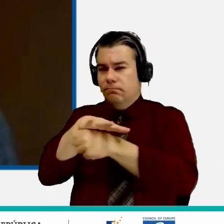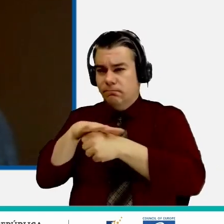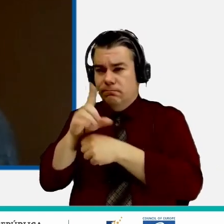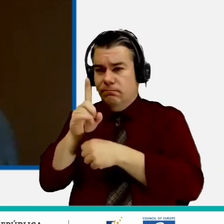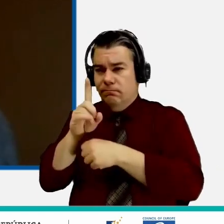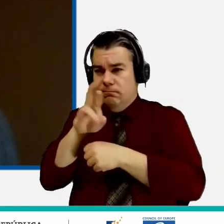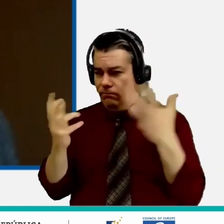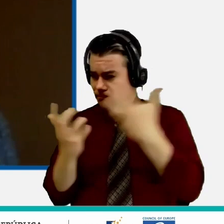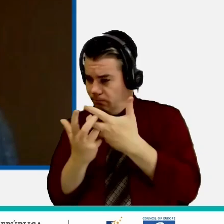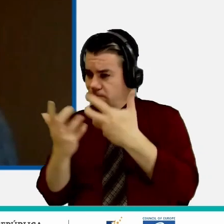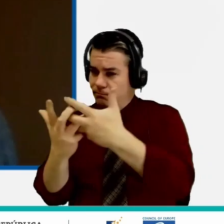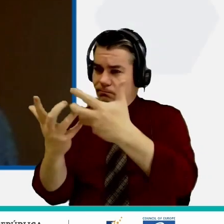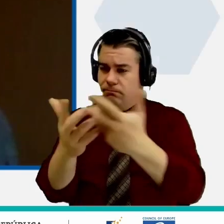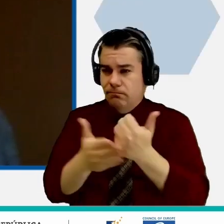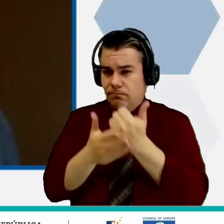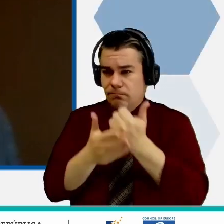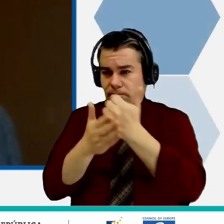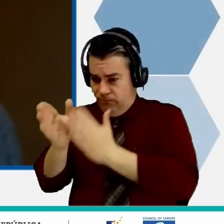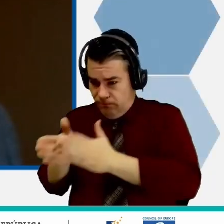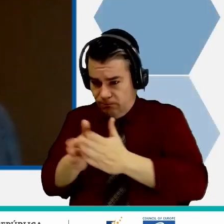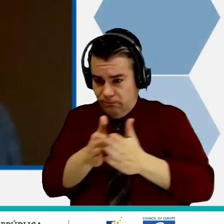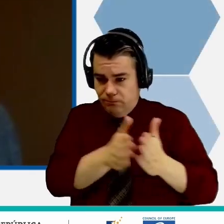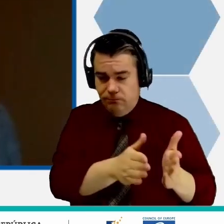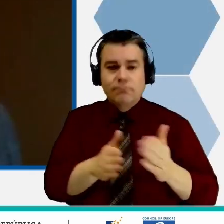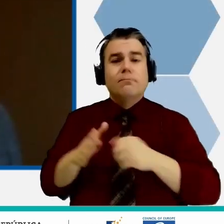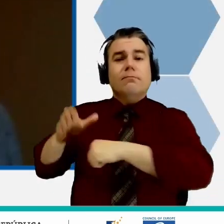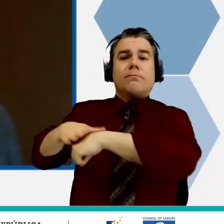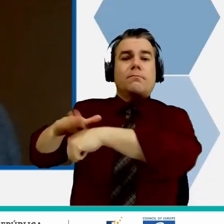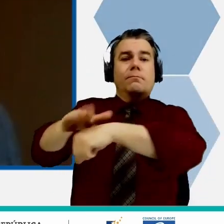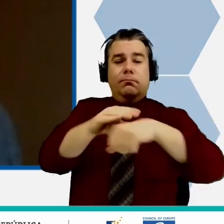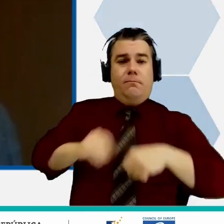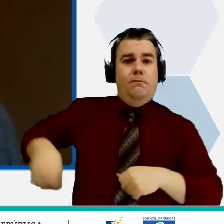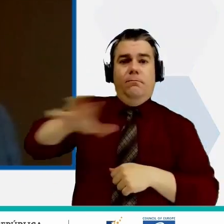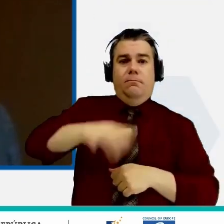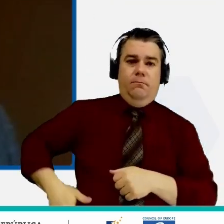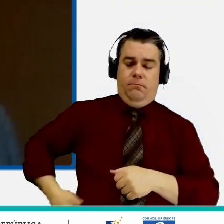of multi-hazard early warning system. Last but not least,